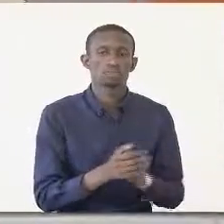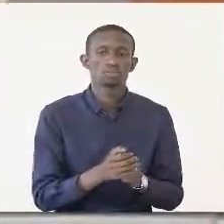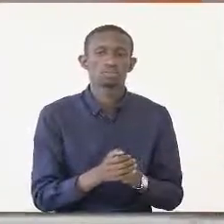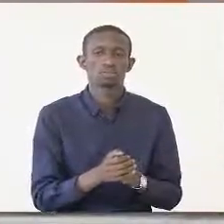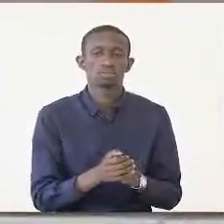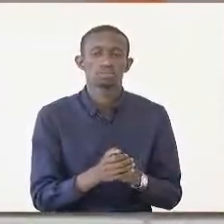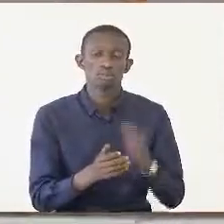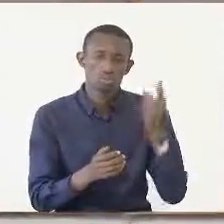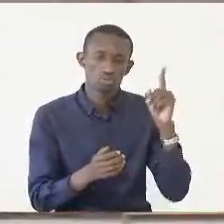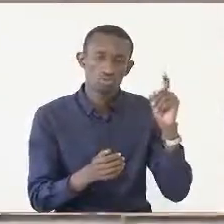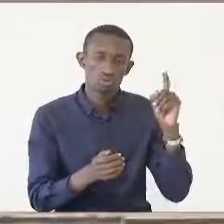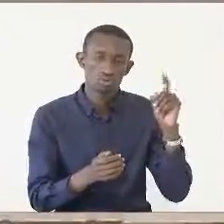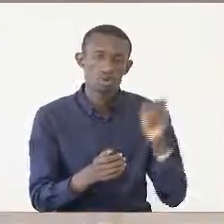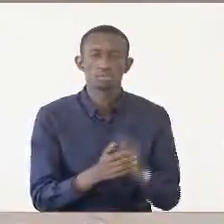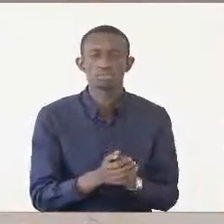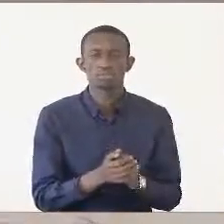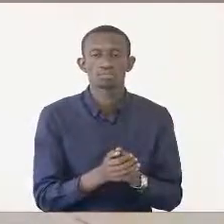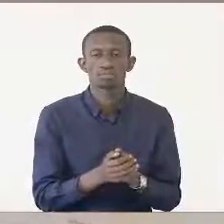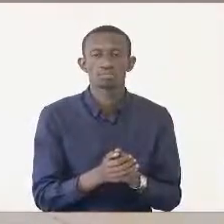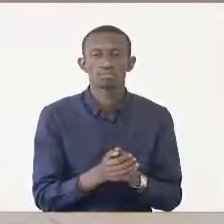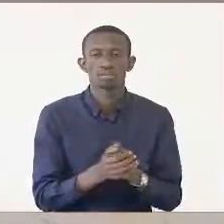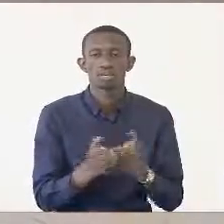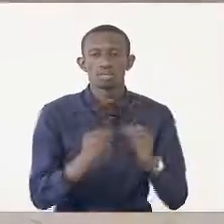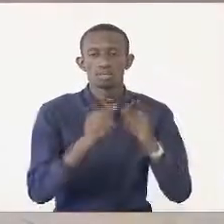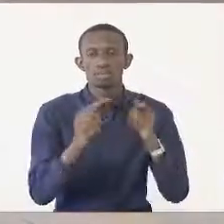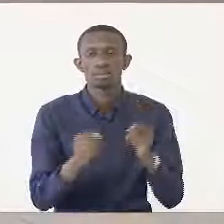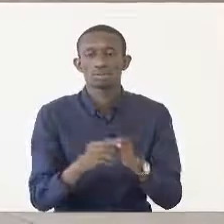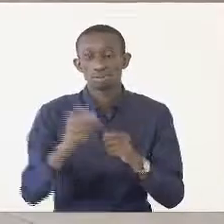to correct this question, here we have a correction.